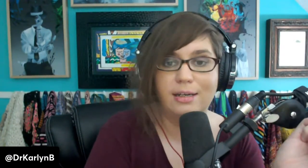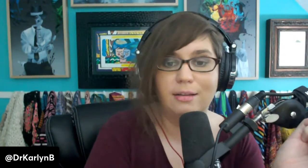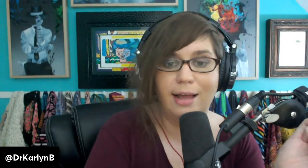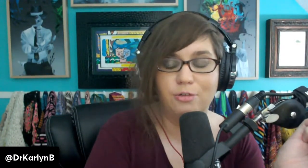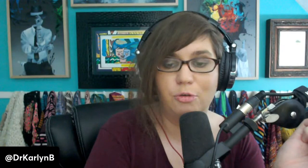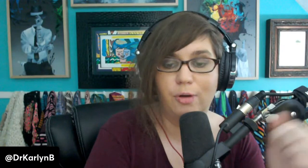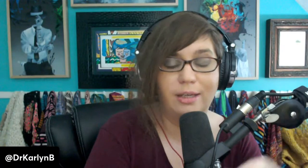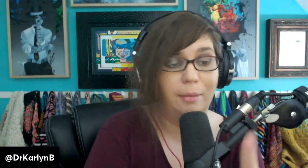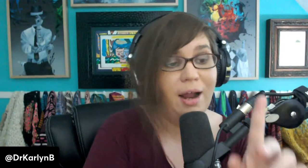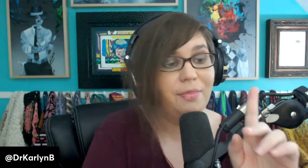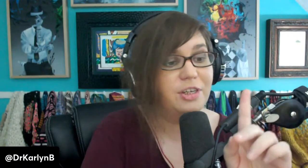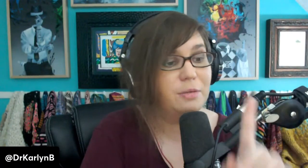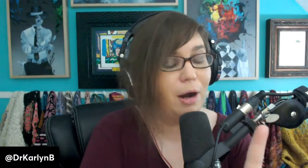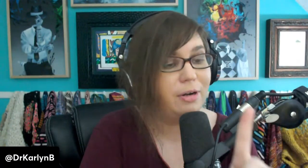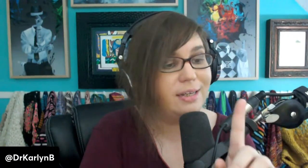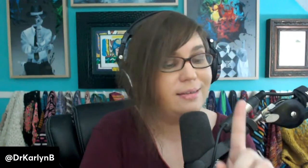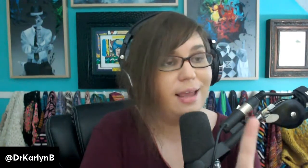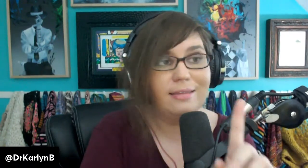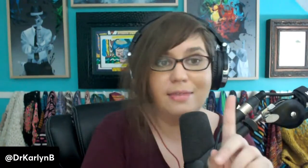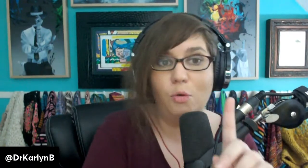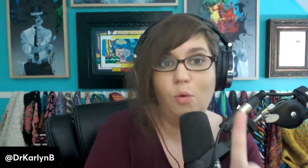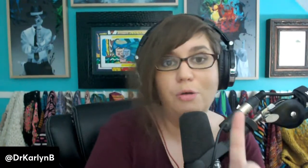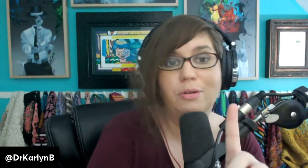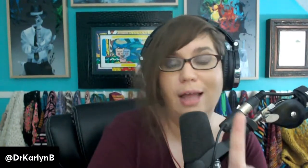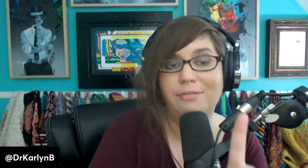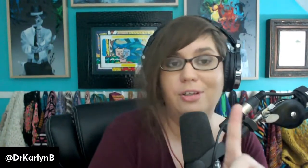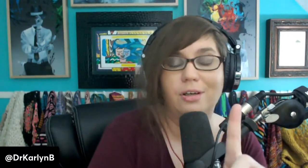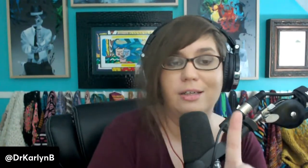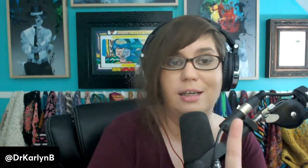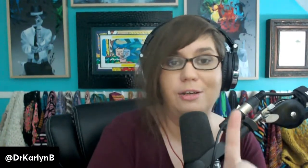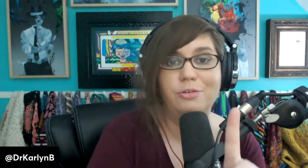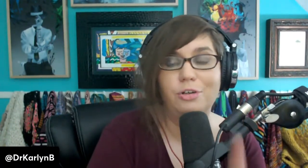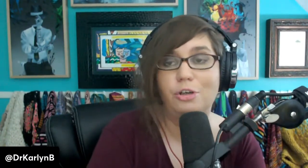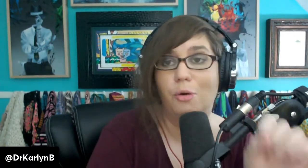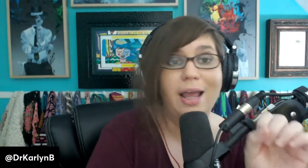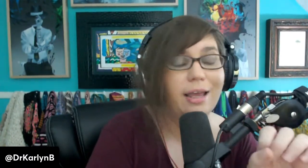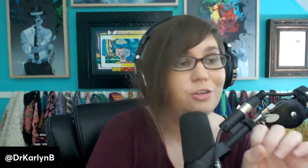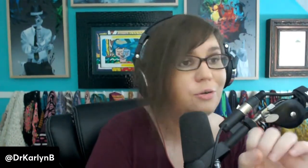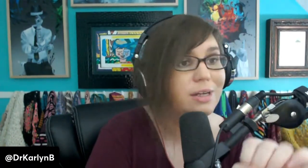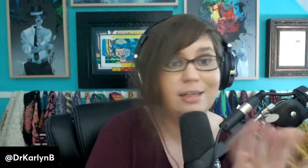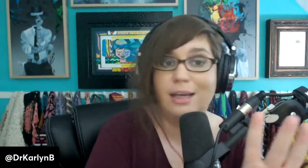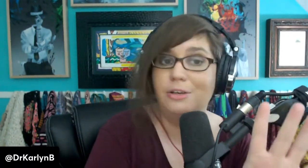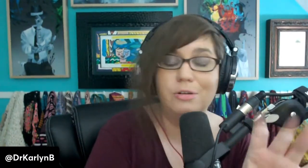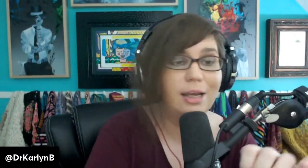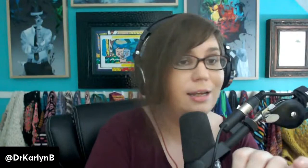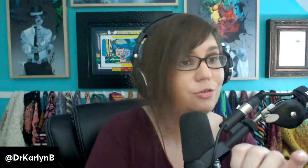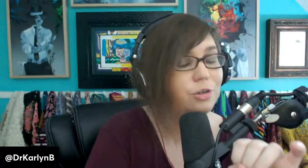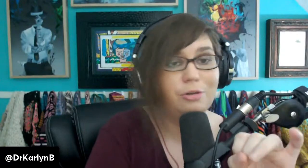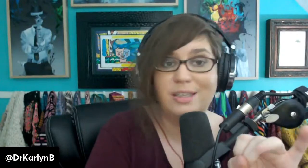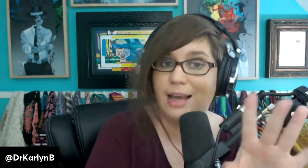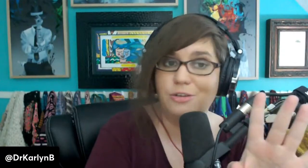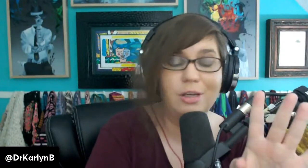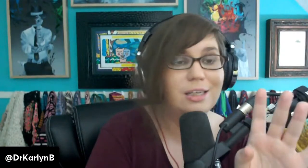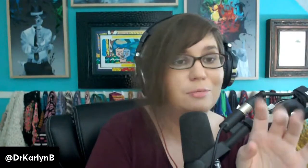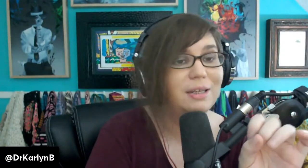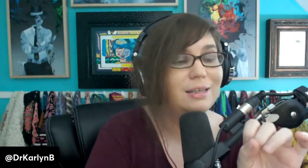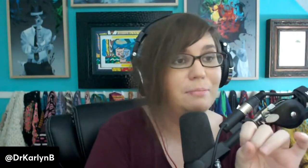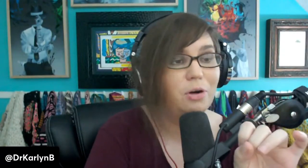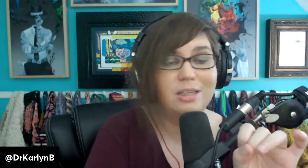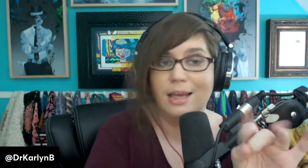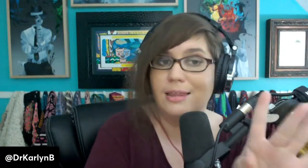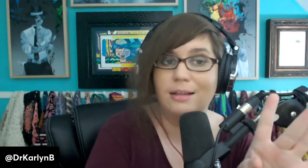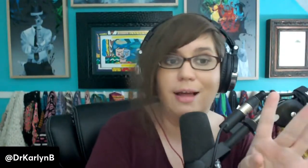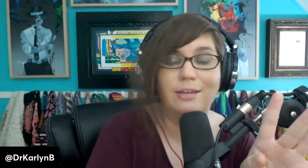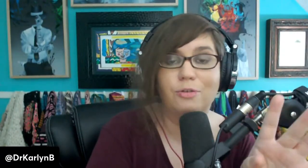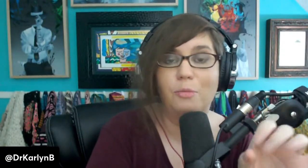integrated into classroom curriculum. The smartest thing that the woke left could continue to do is to continue to introduce sexually explicit